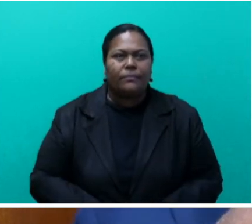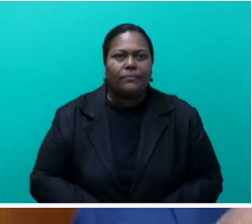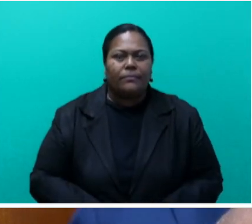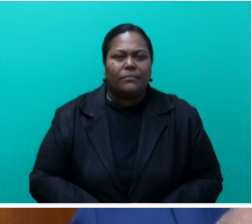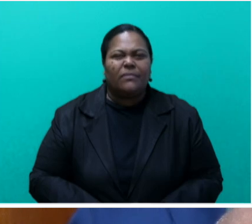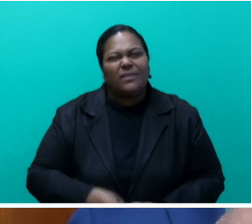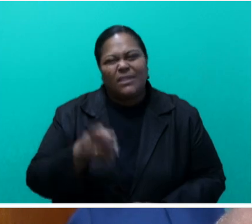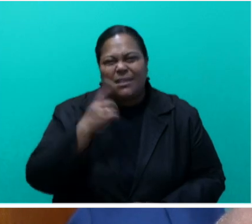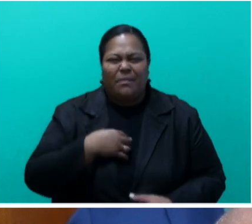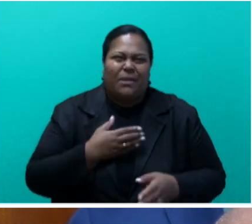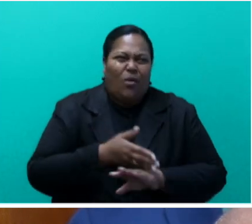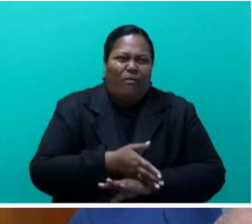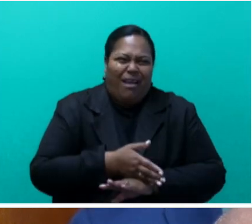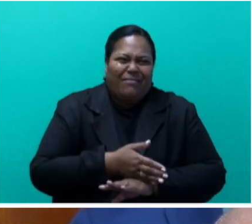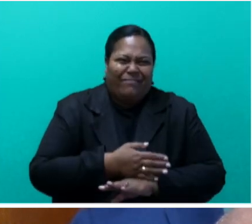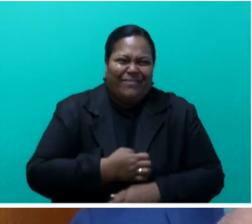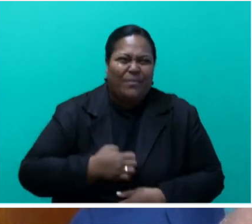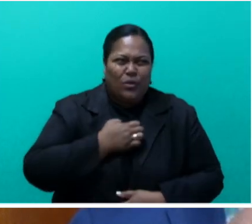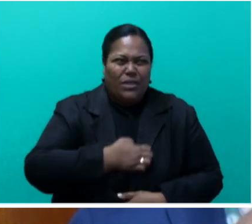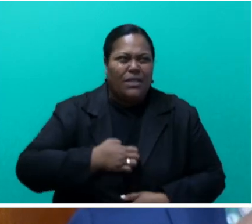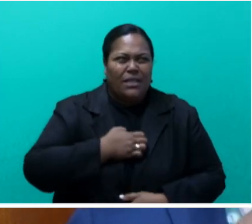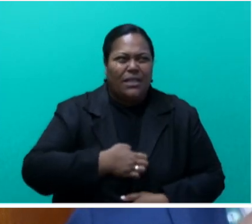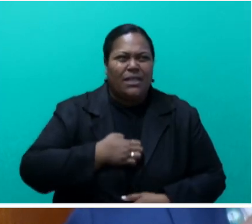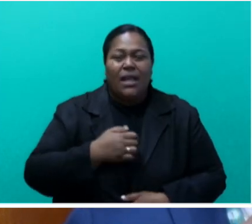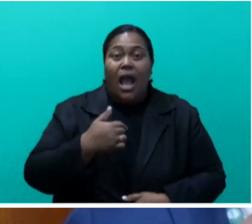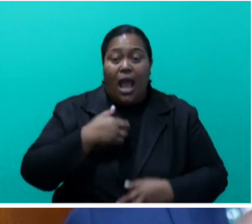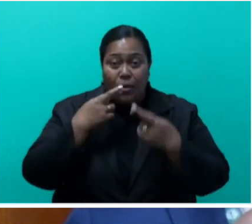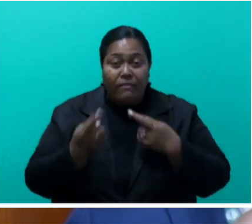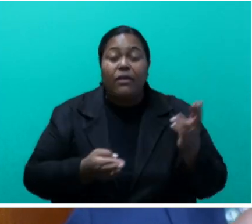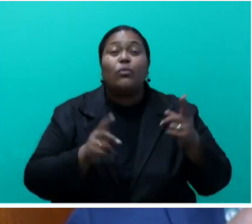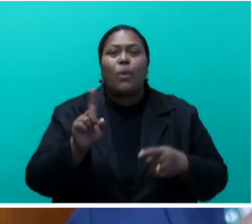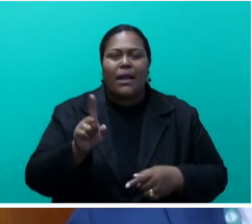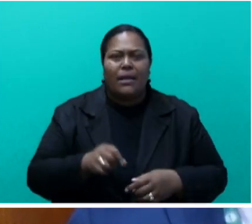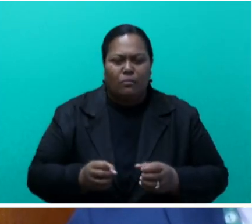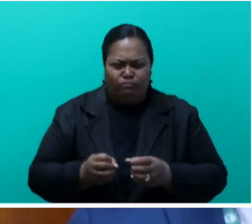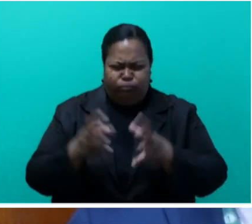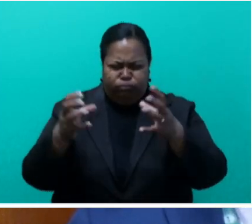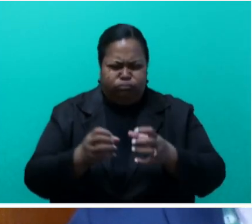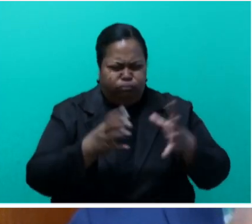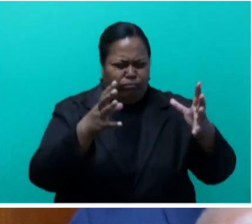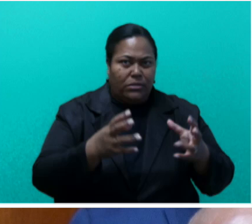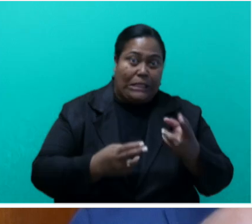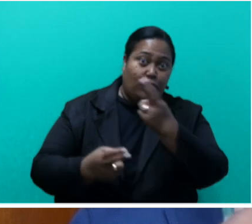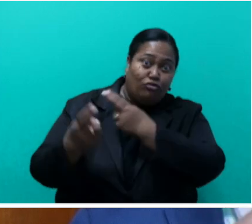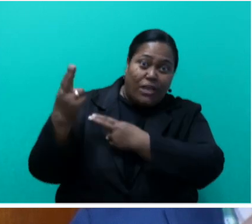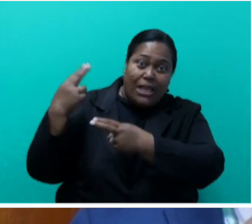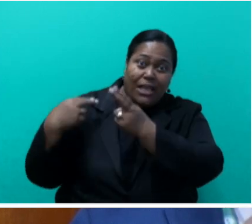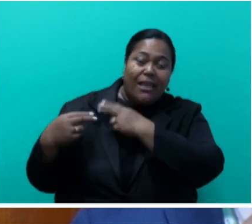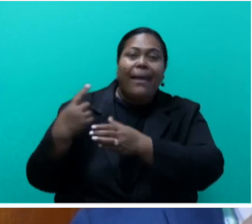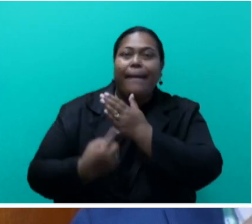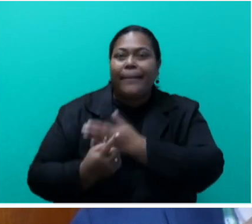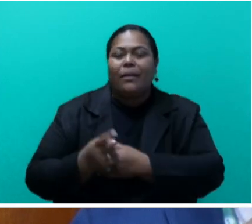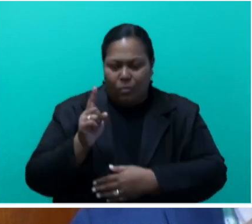sir. And I'm referring to the nuclear legacy the Marshall Islands have endured and continue to deal